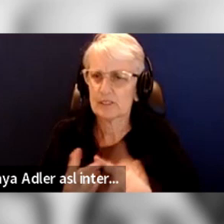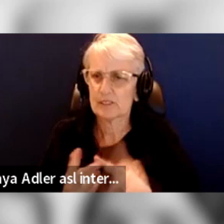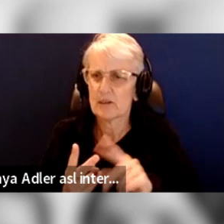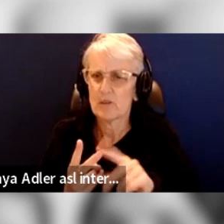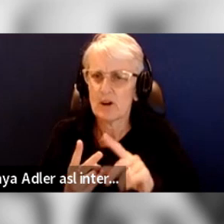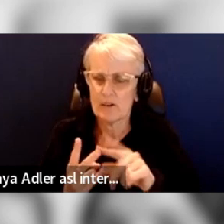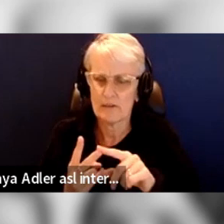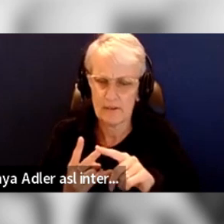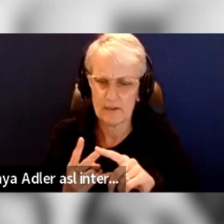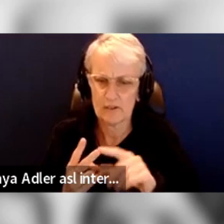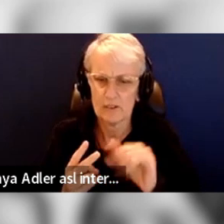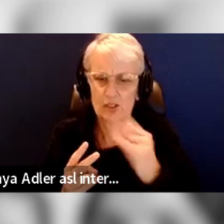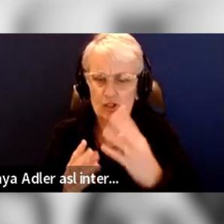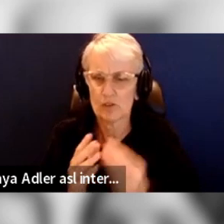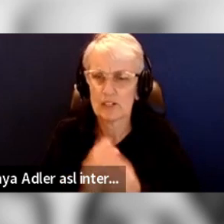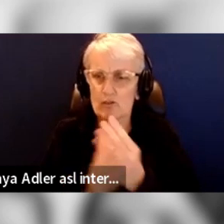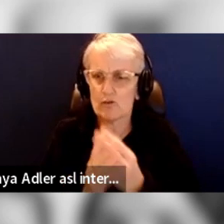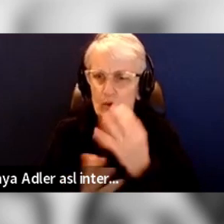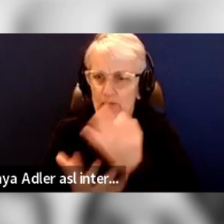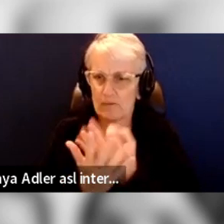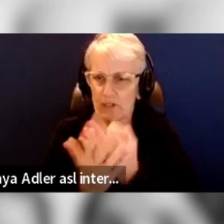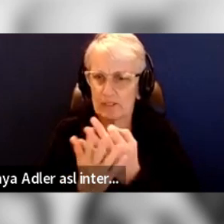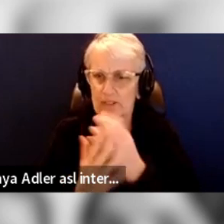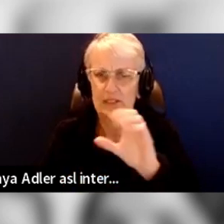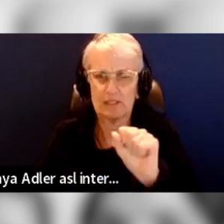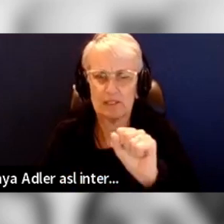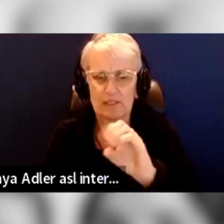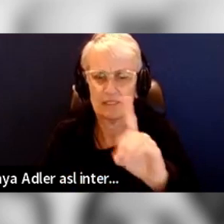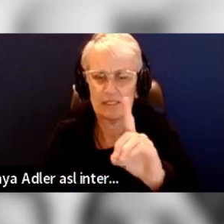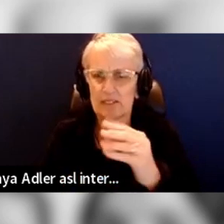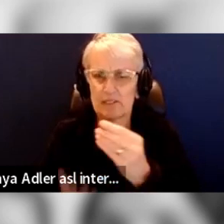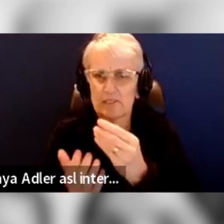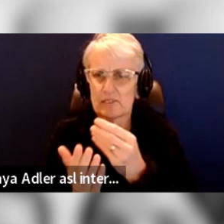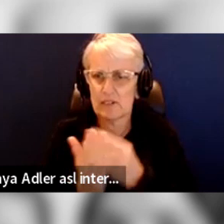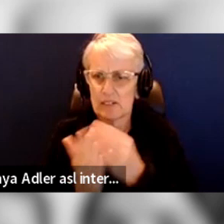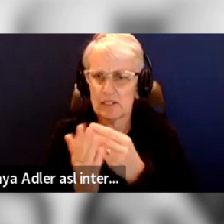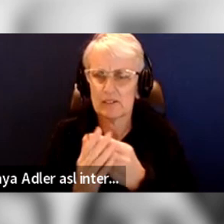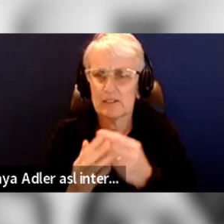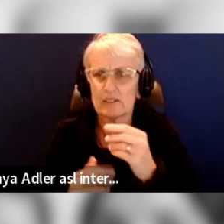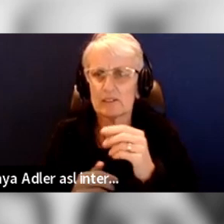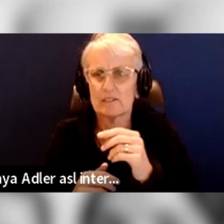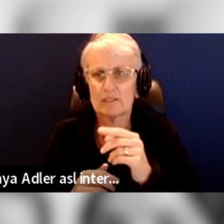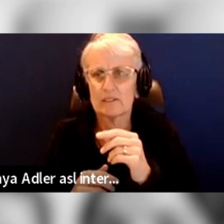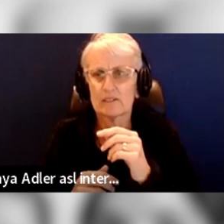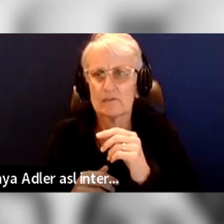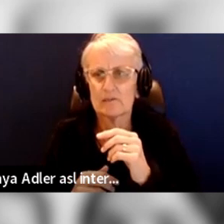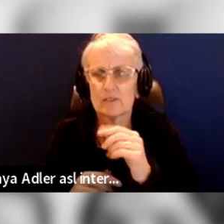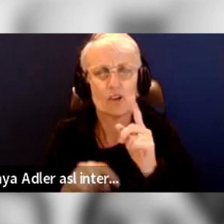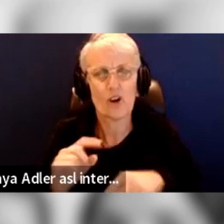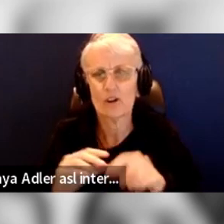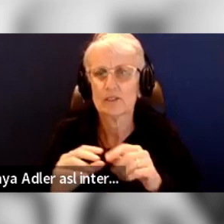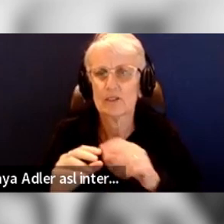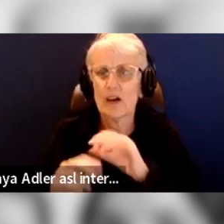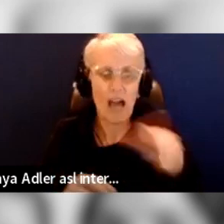question, jobs and growth funds, which is what the seed funding comes through for this program through FedDev, are not stackable with other